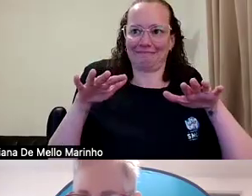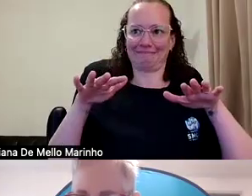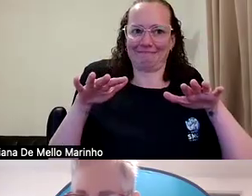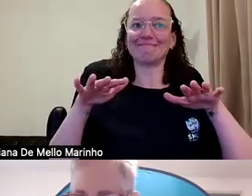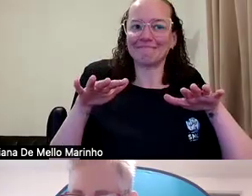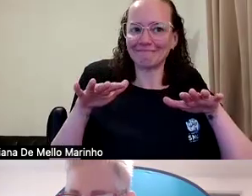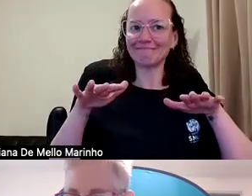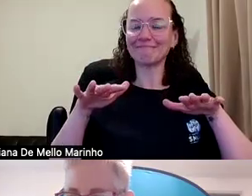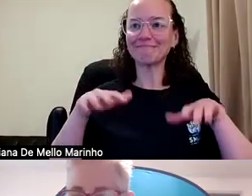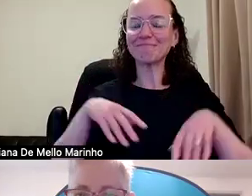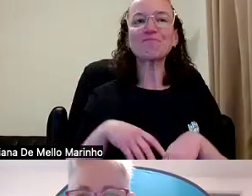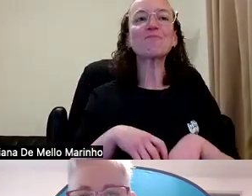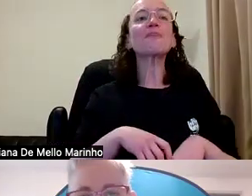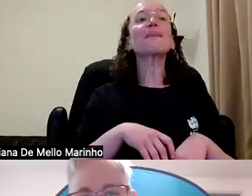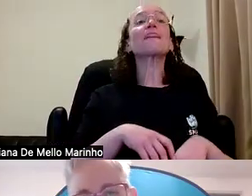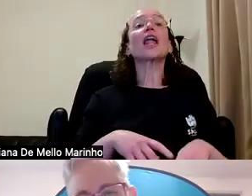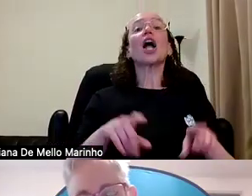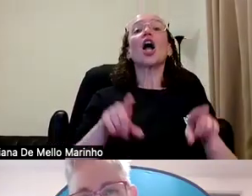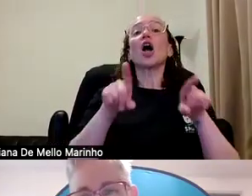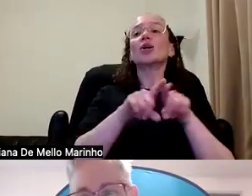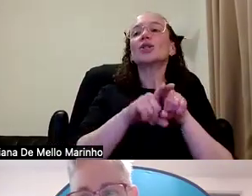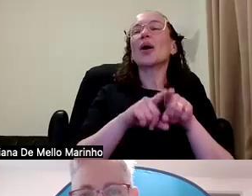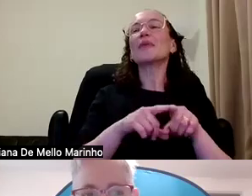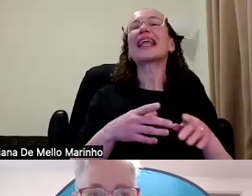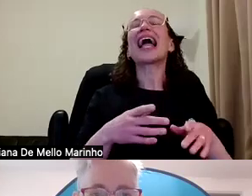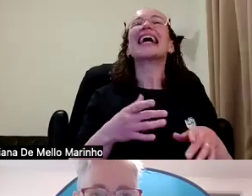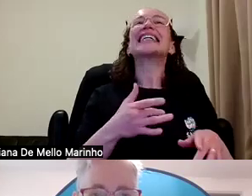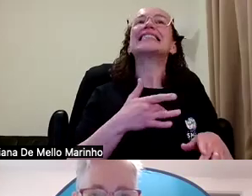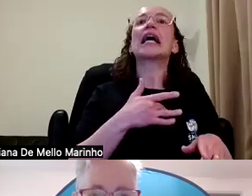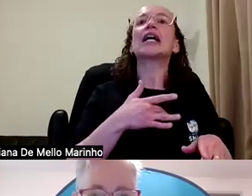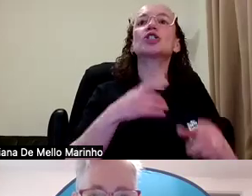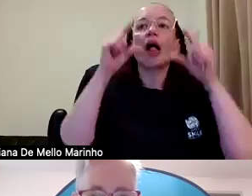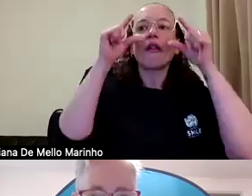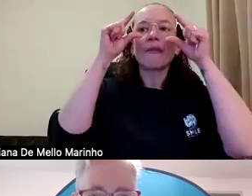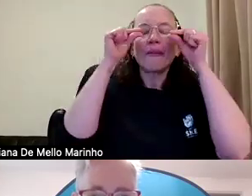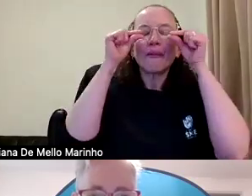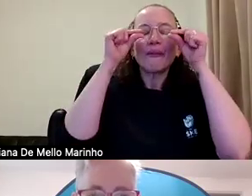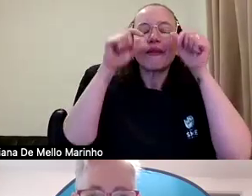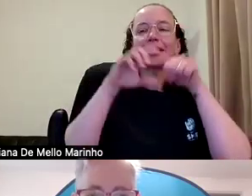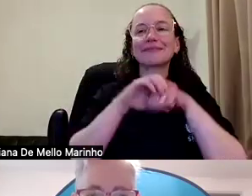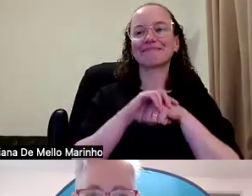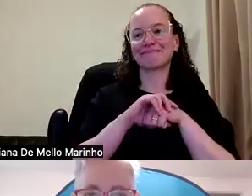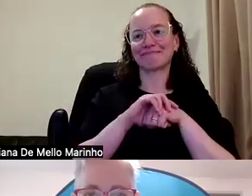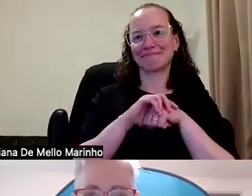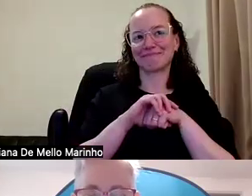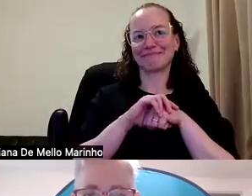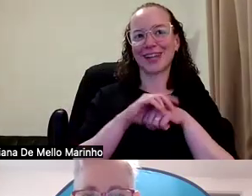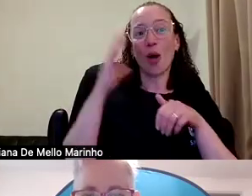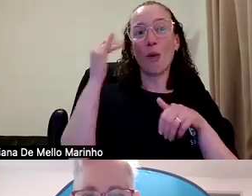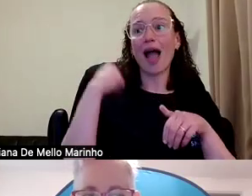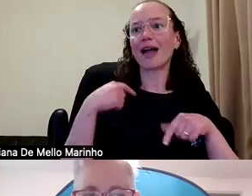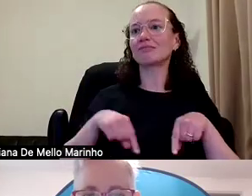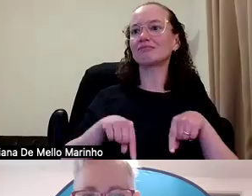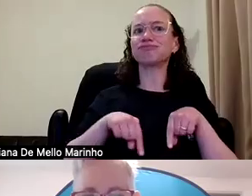it can be the dentist that helps calm them. Also, they tend to kind of close